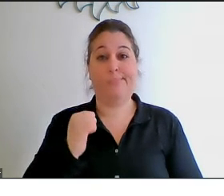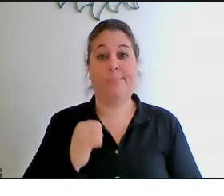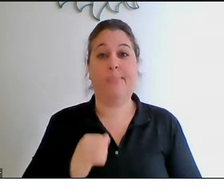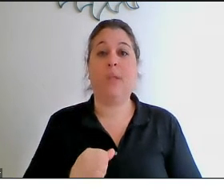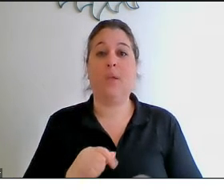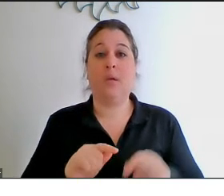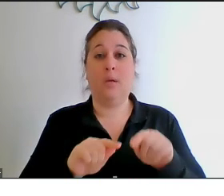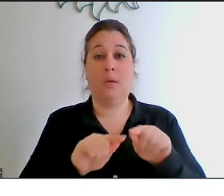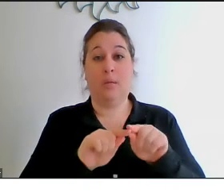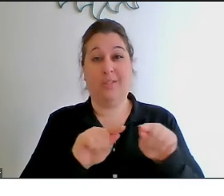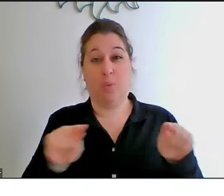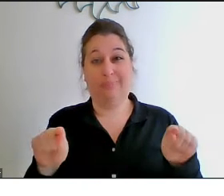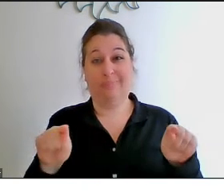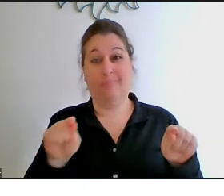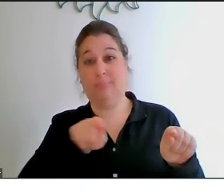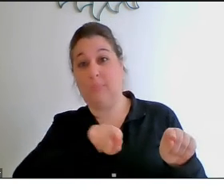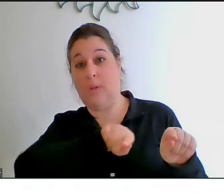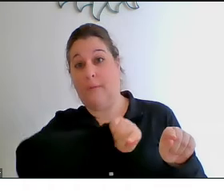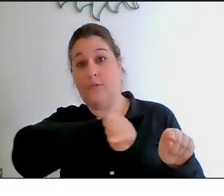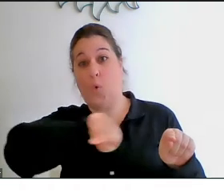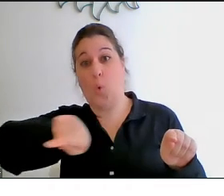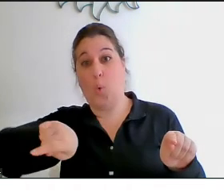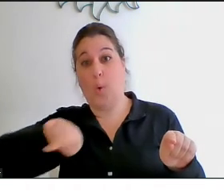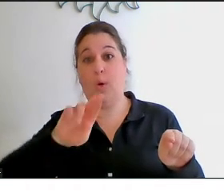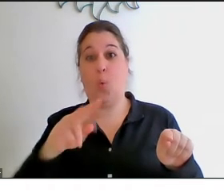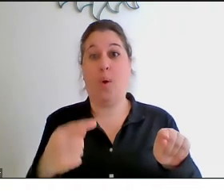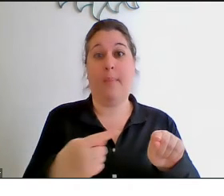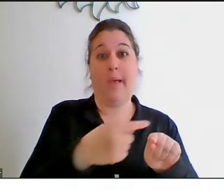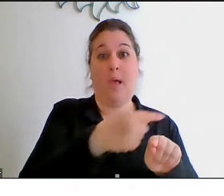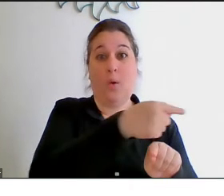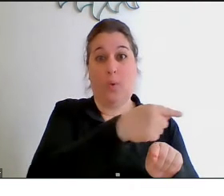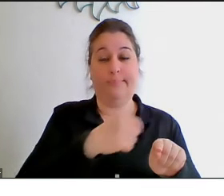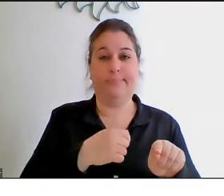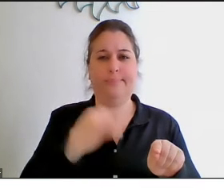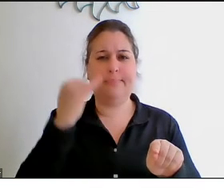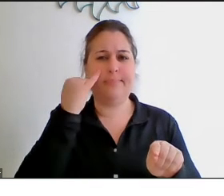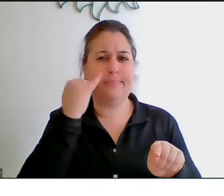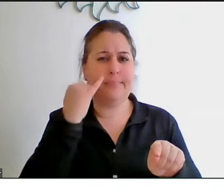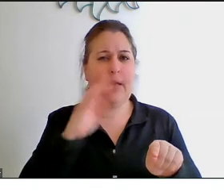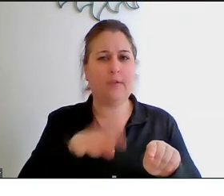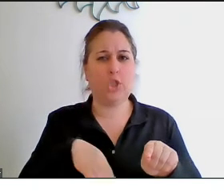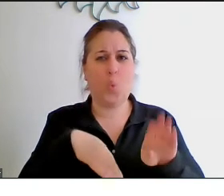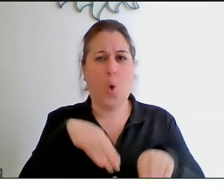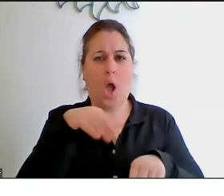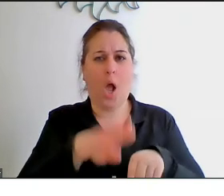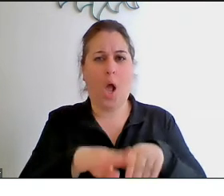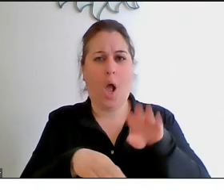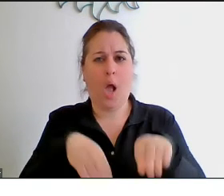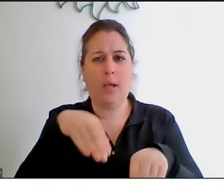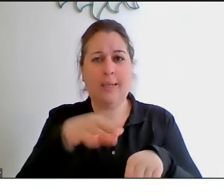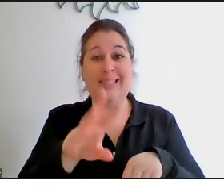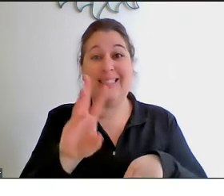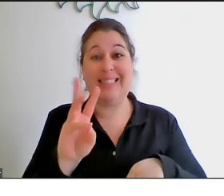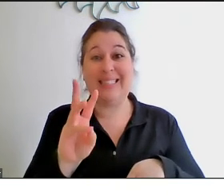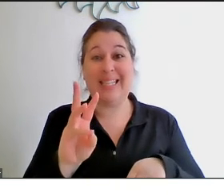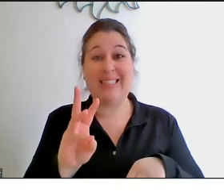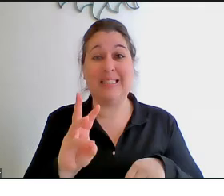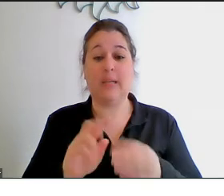It says Jackie walks 6 steps forward. Well, to show 6 steps, I had to go all the way to